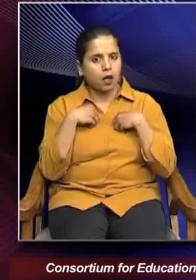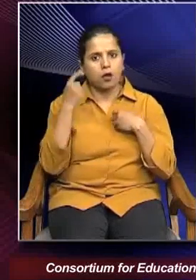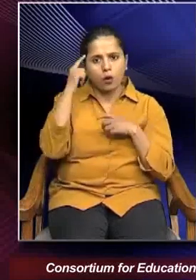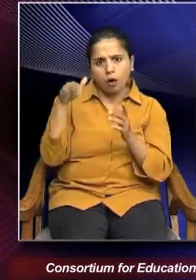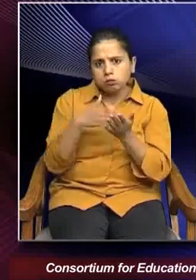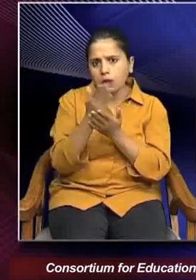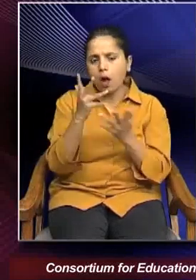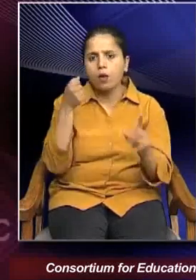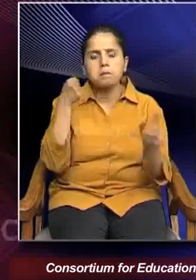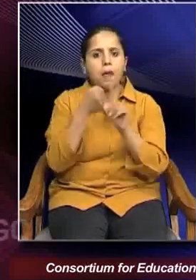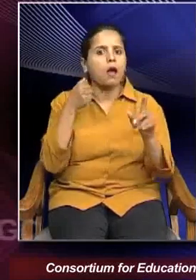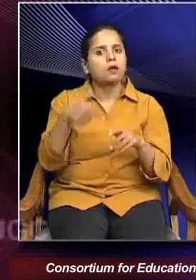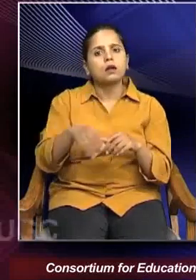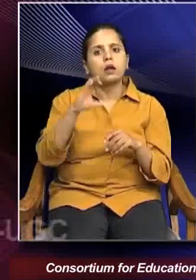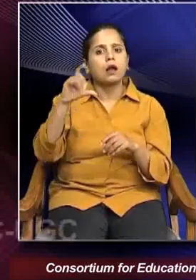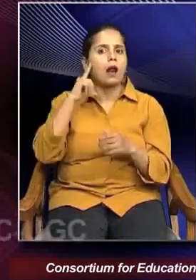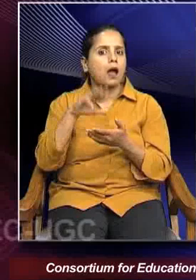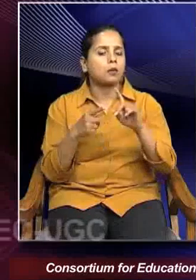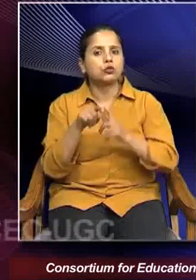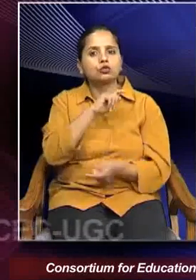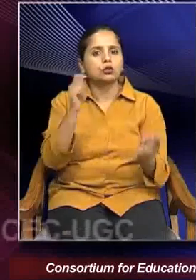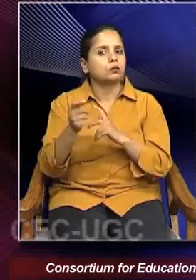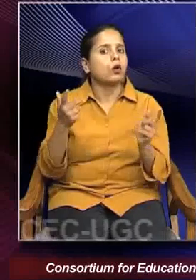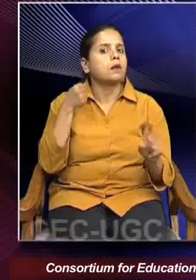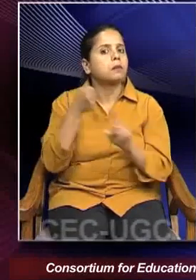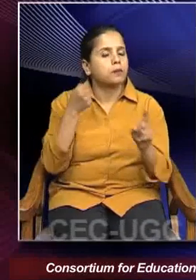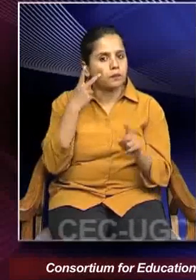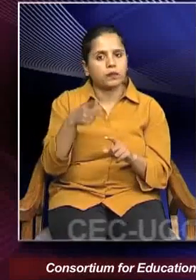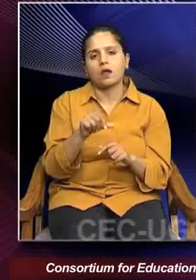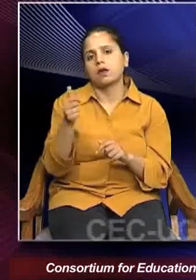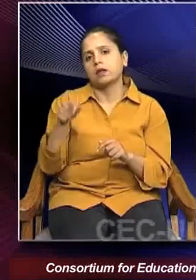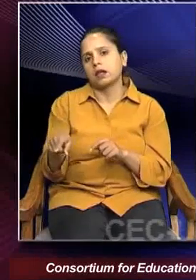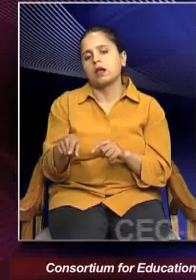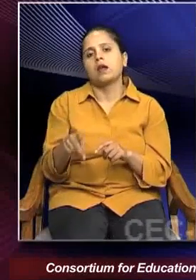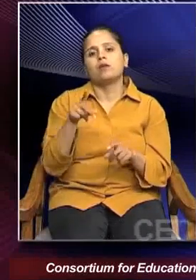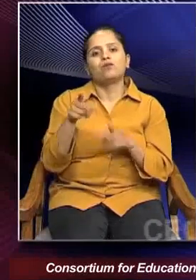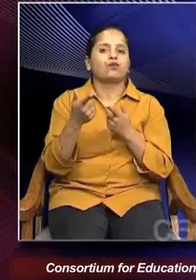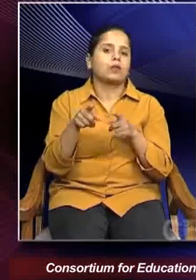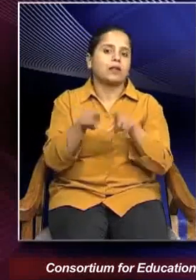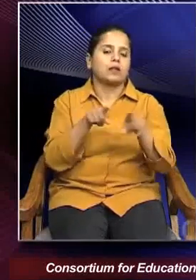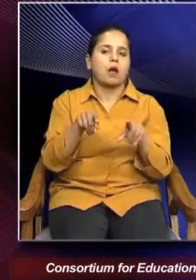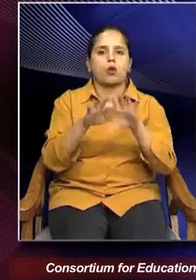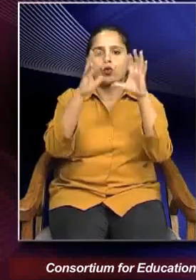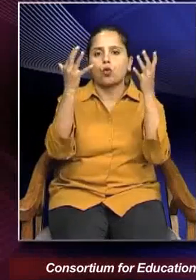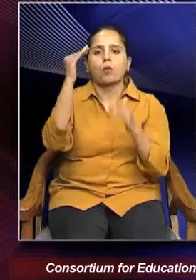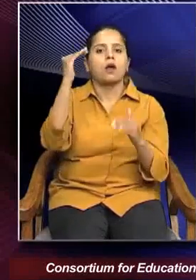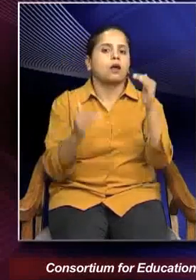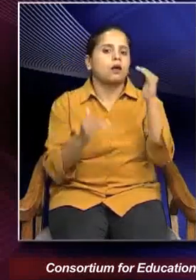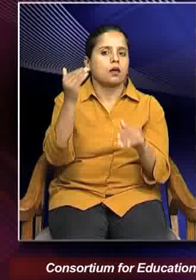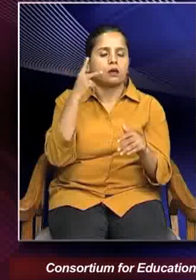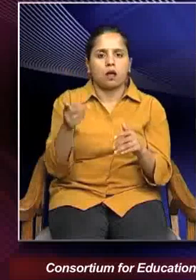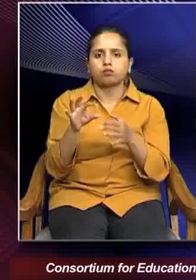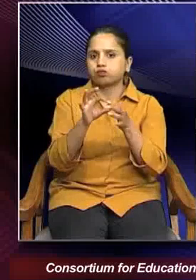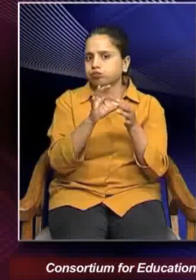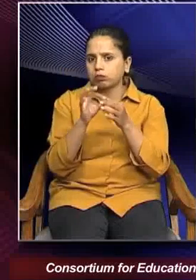the impacts of climate change. So this is another example of the global inequalities which are very much intertwined